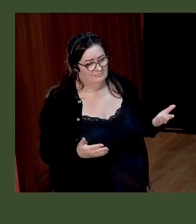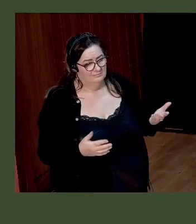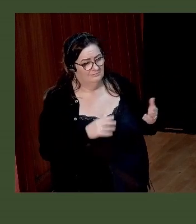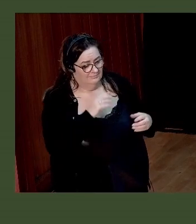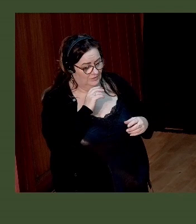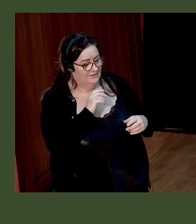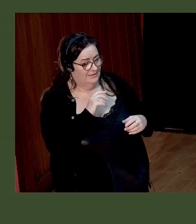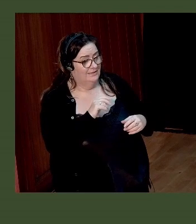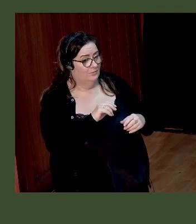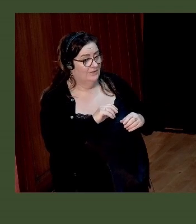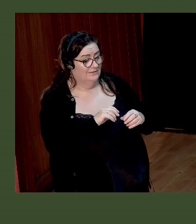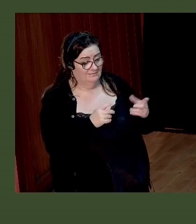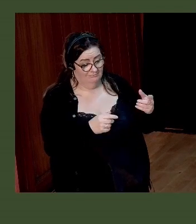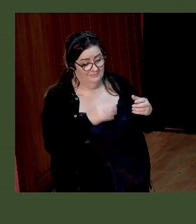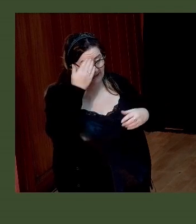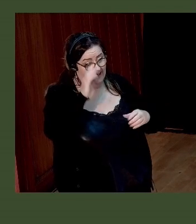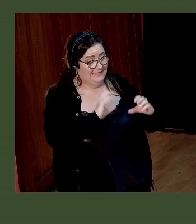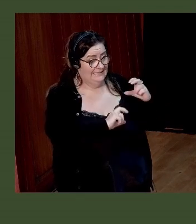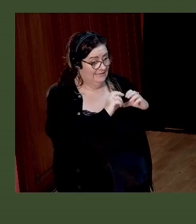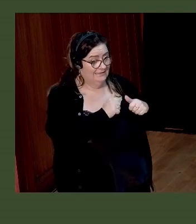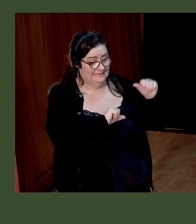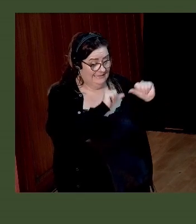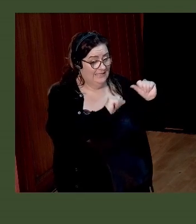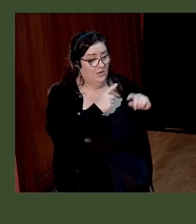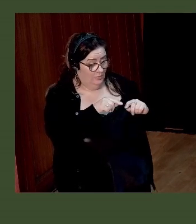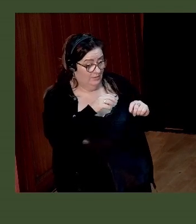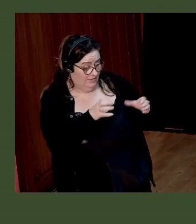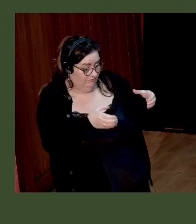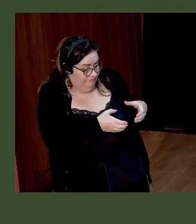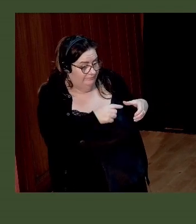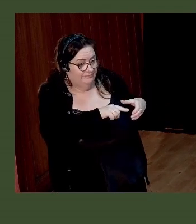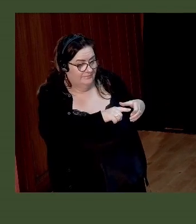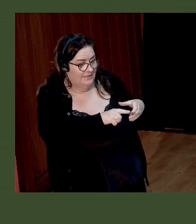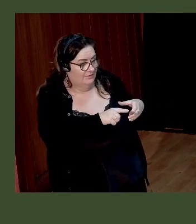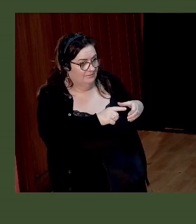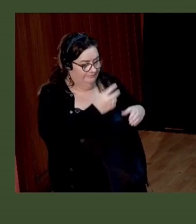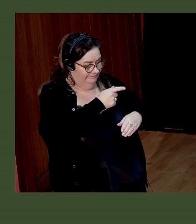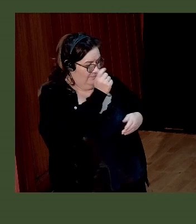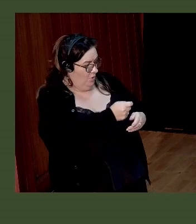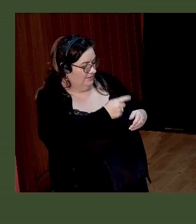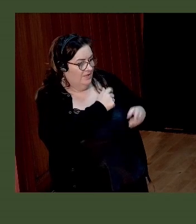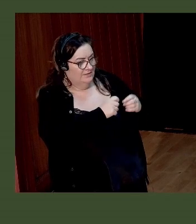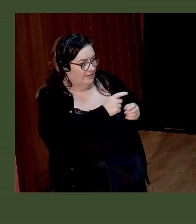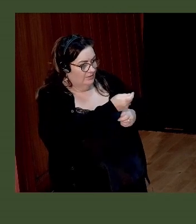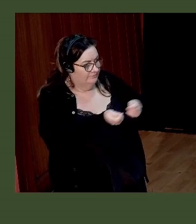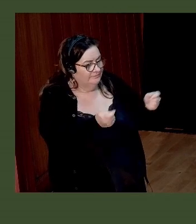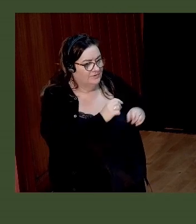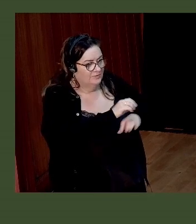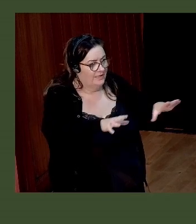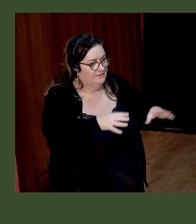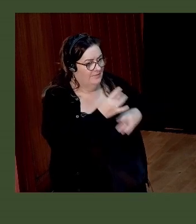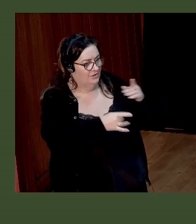Gaelic League about this. We'll have a minister in charge of education, and he will consult with the business committee regarding matters